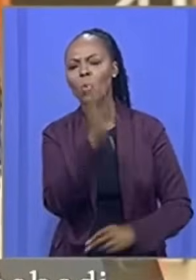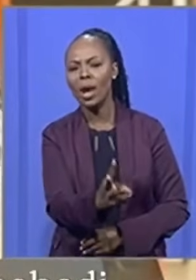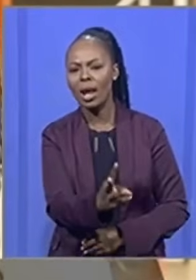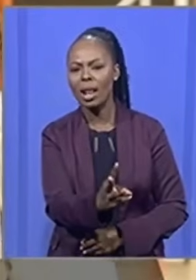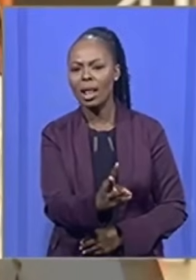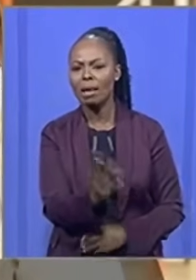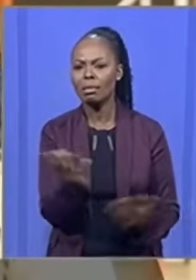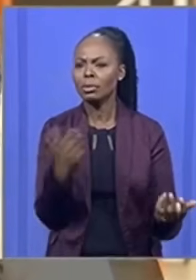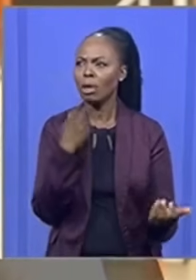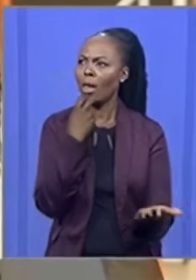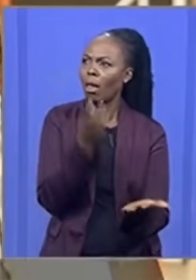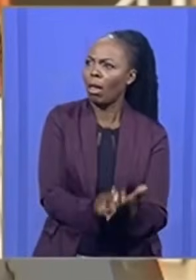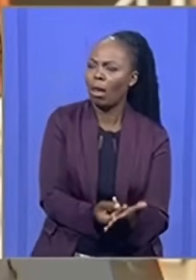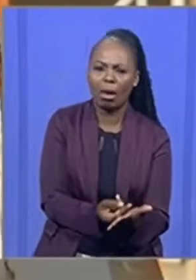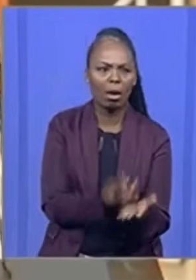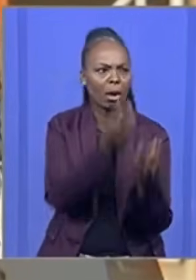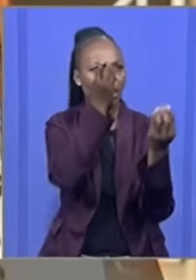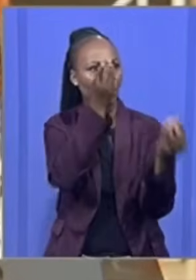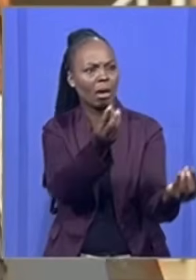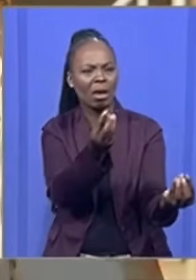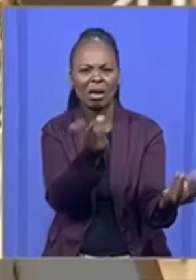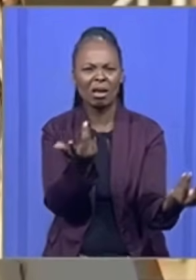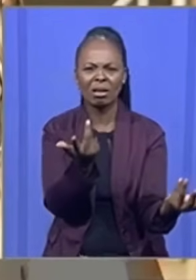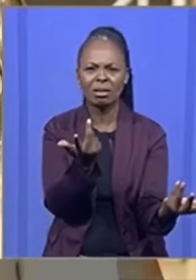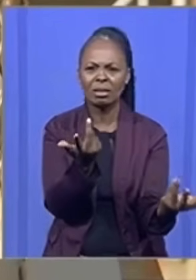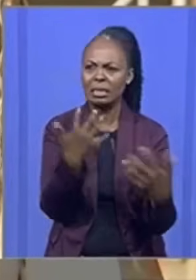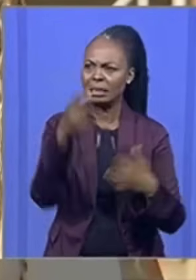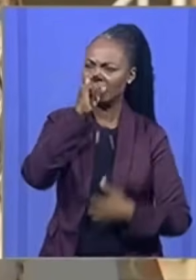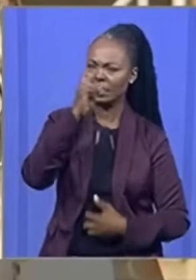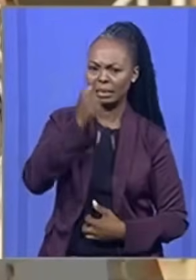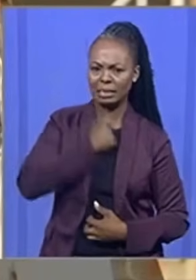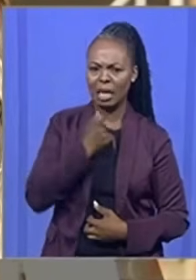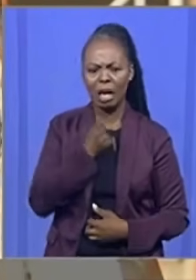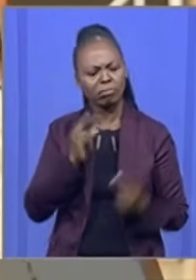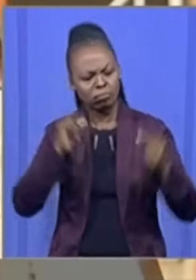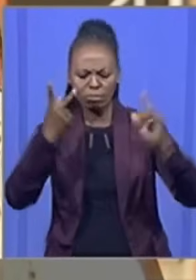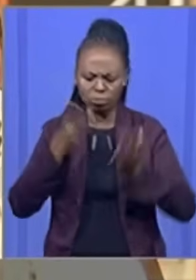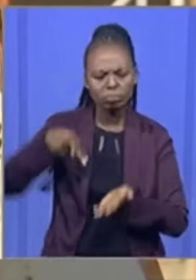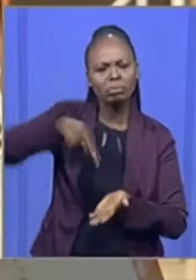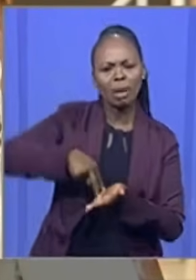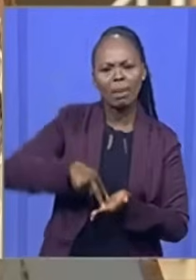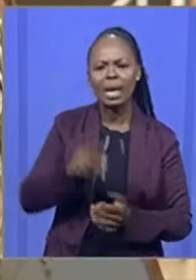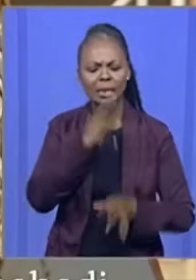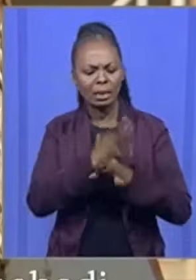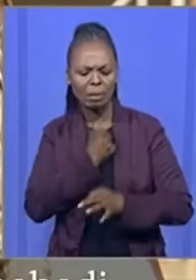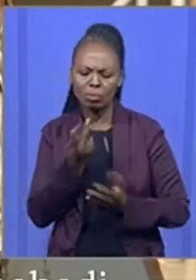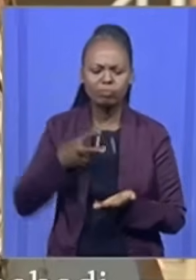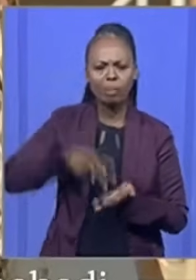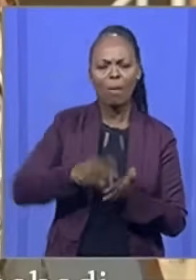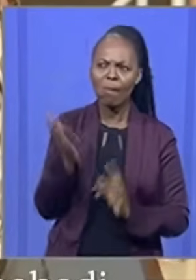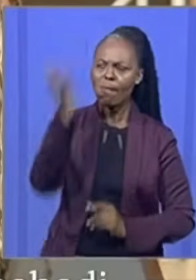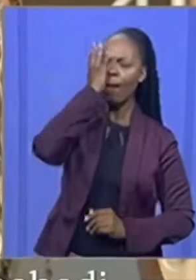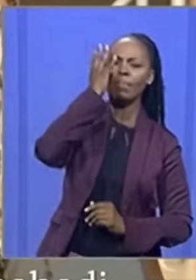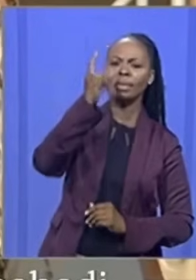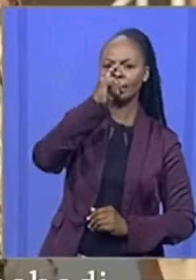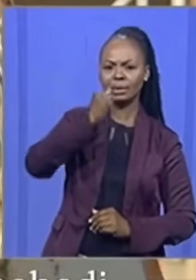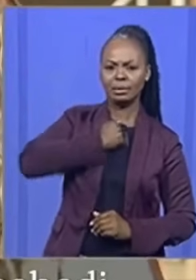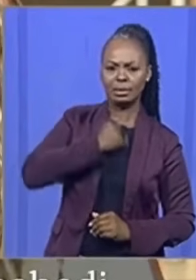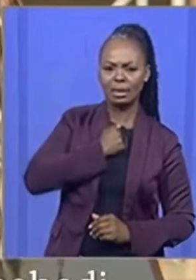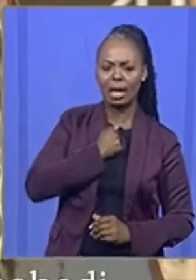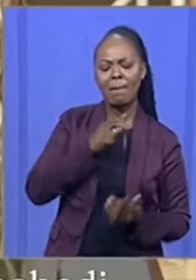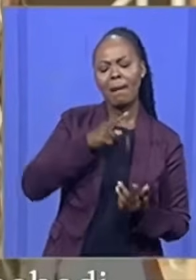then obviously now this brings out a certain anger in you. My sister gets up and says, what did you say? The dad gets up, then slaps my sister to the point